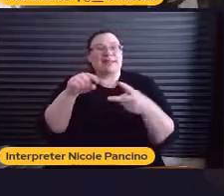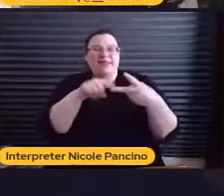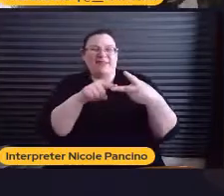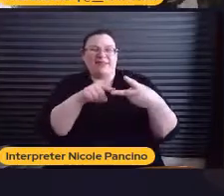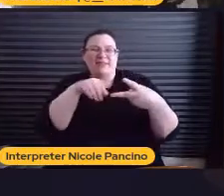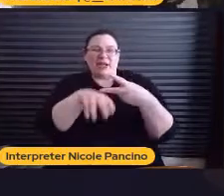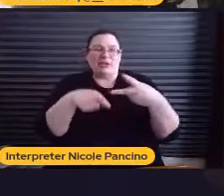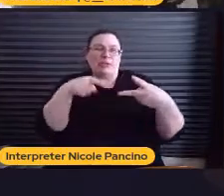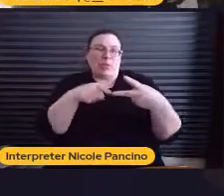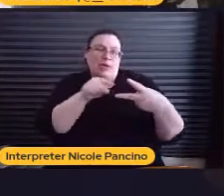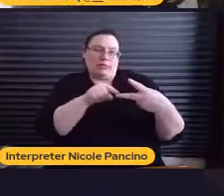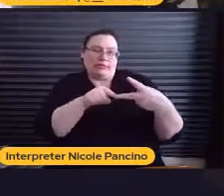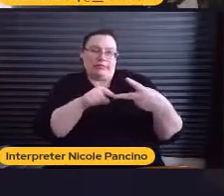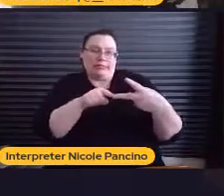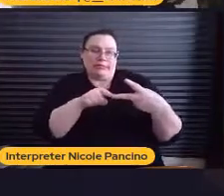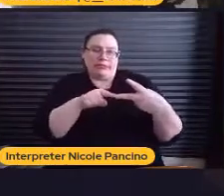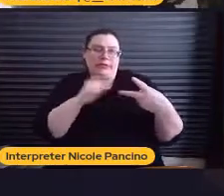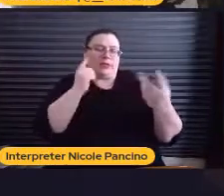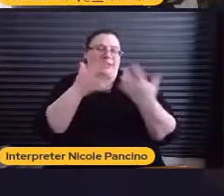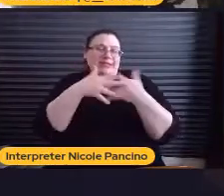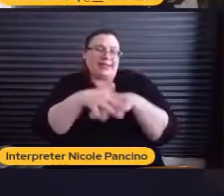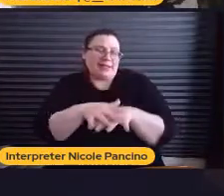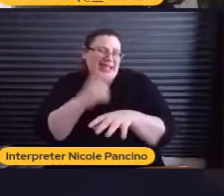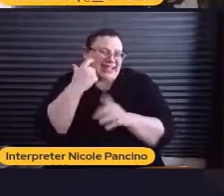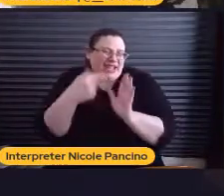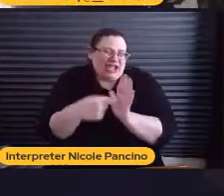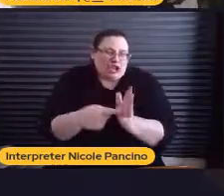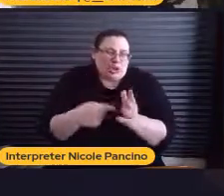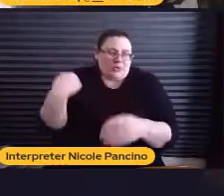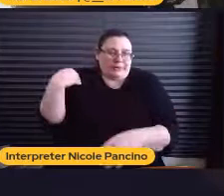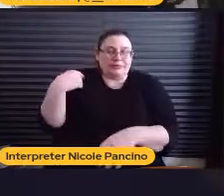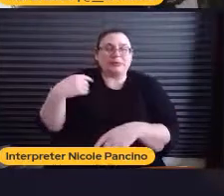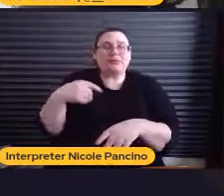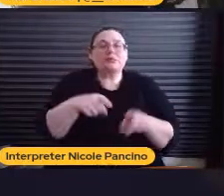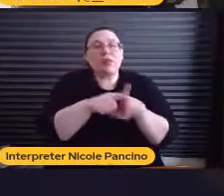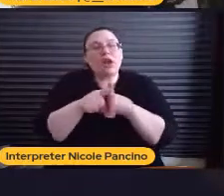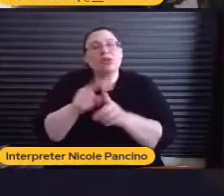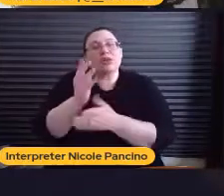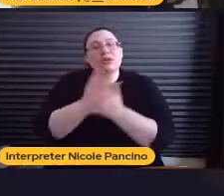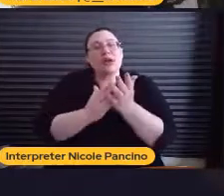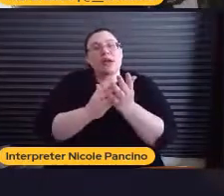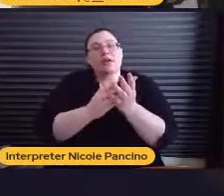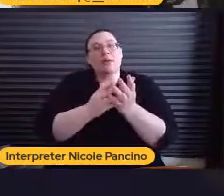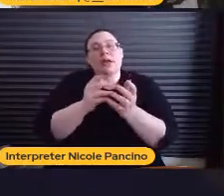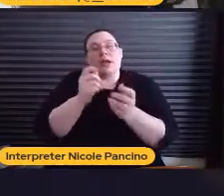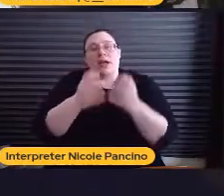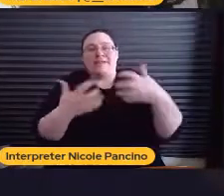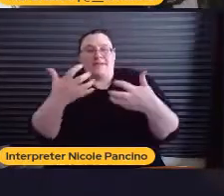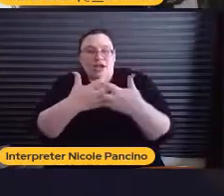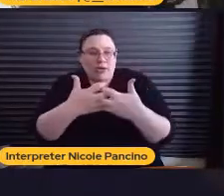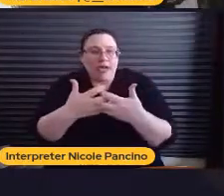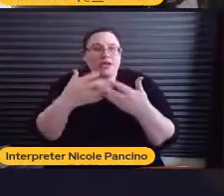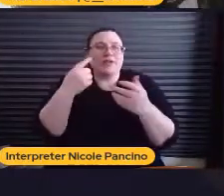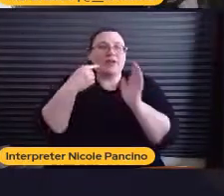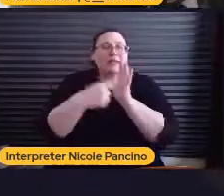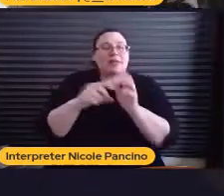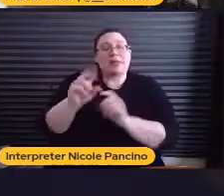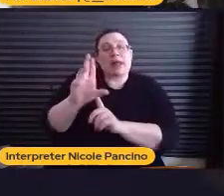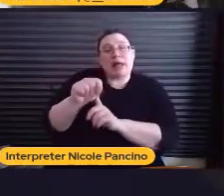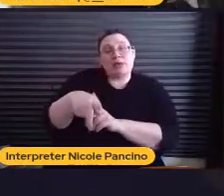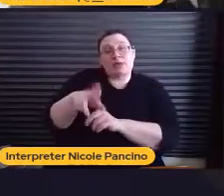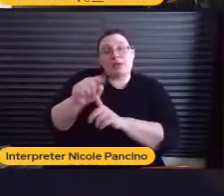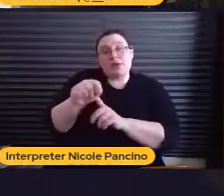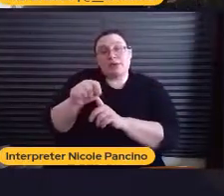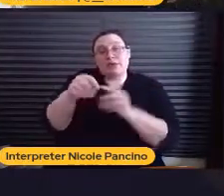just the function call I just showed. So there's also some configuration that you can do here. So for example, the output directory,